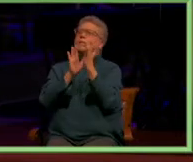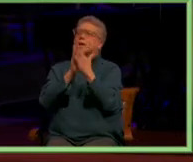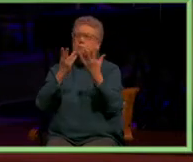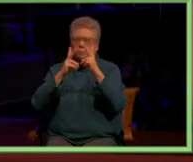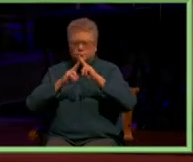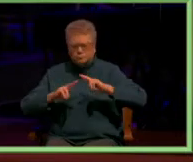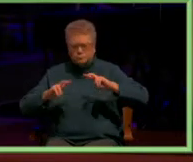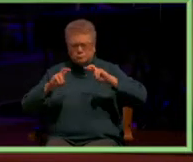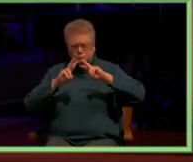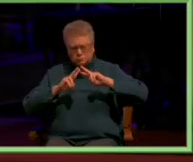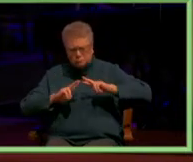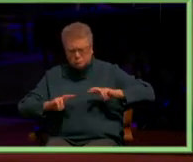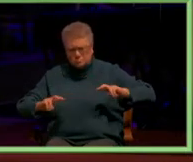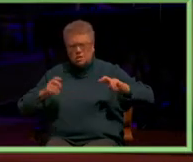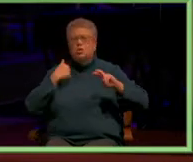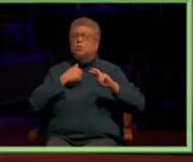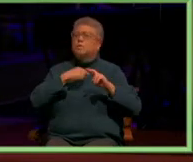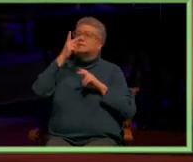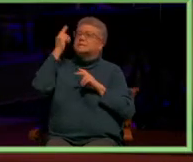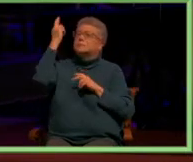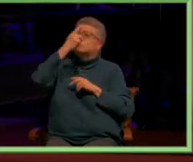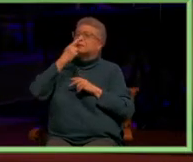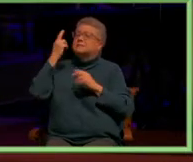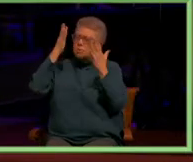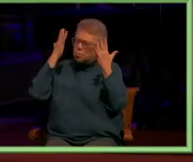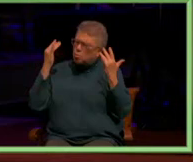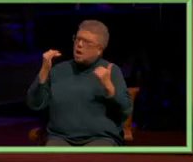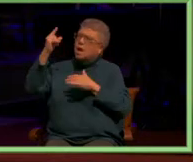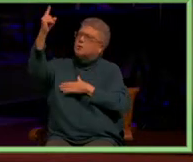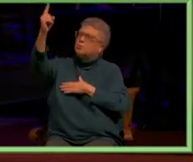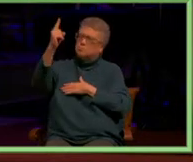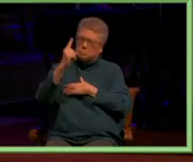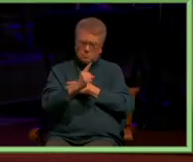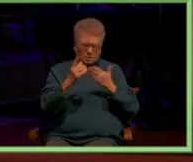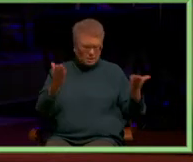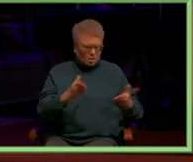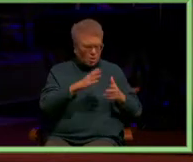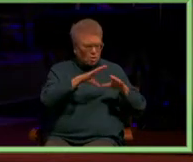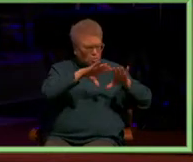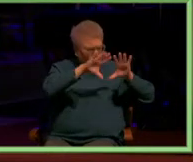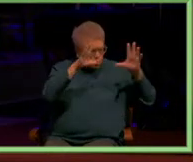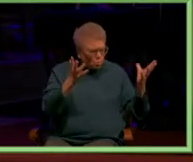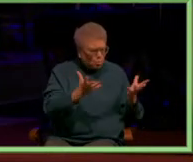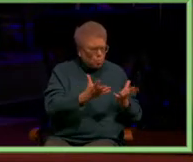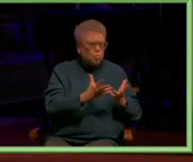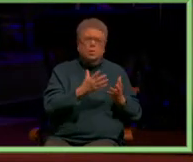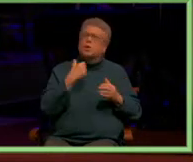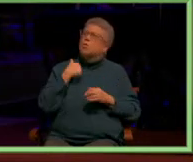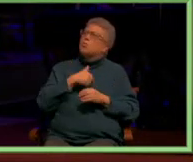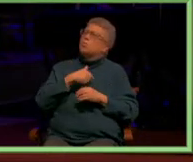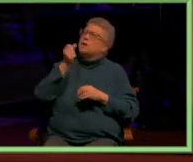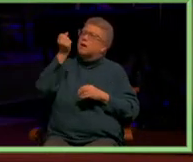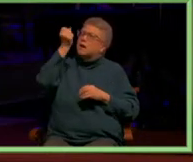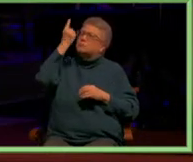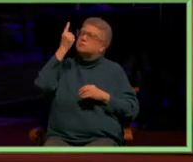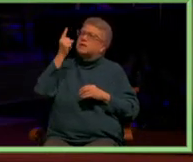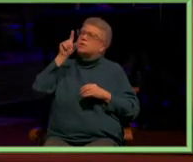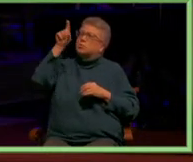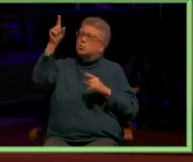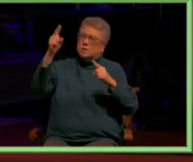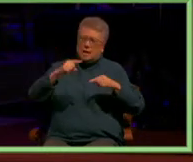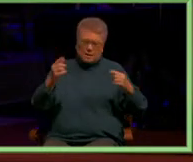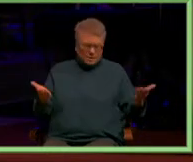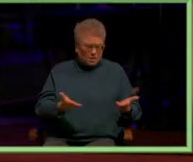scripture, as we see the reason why you entered the battlefield, as we understand that it's, Father, you came